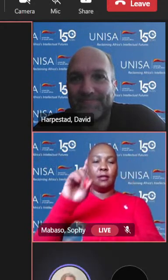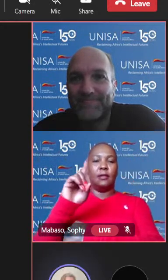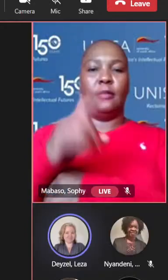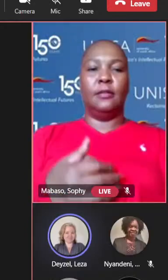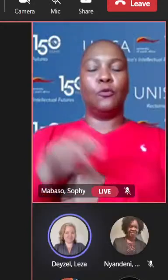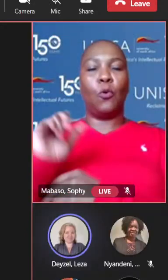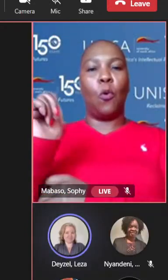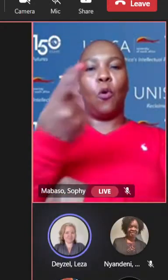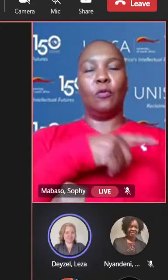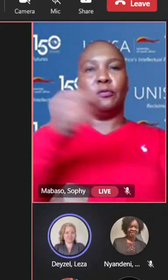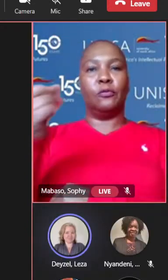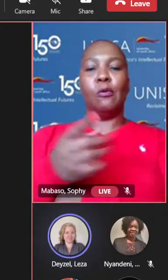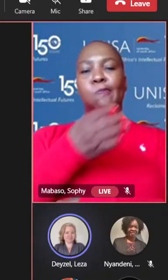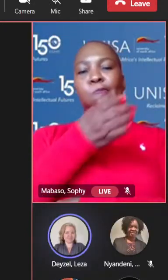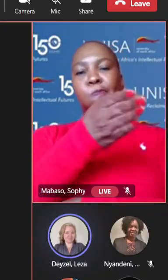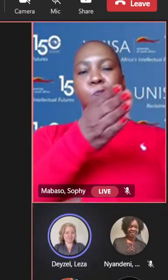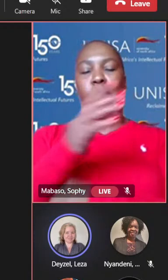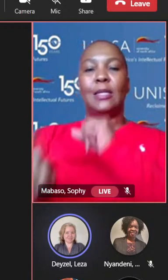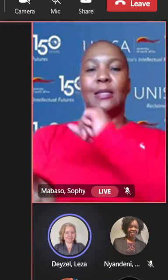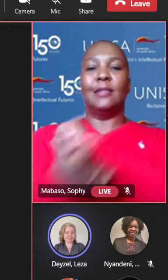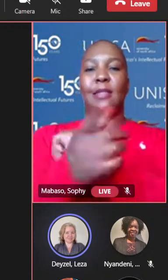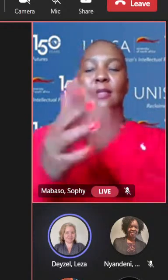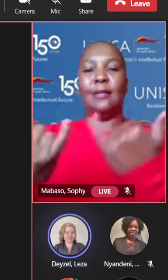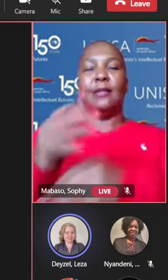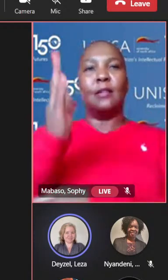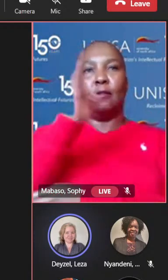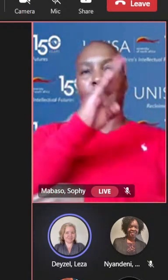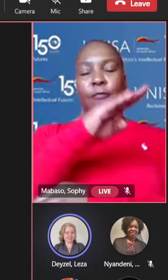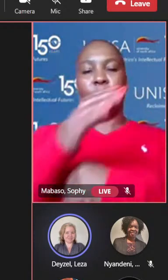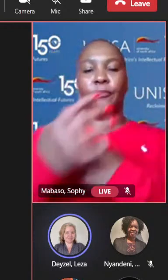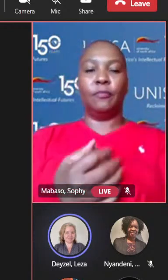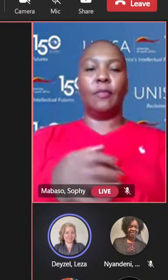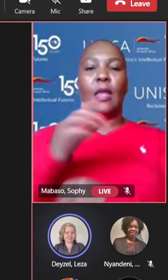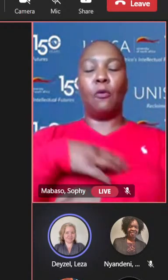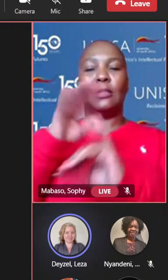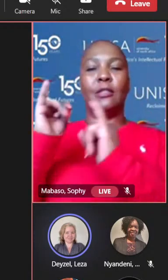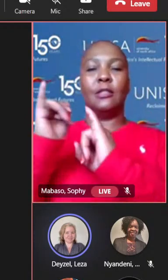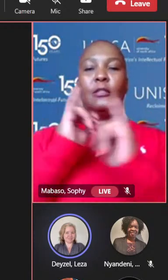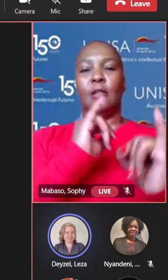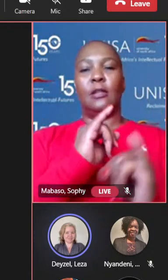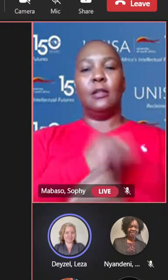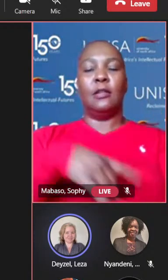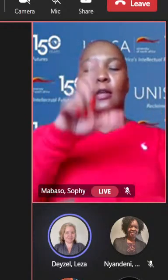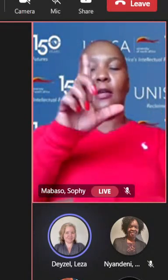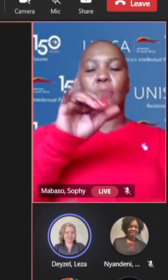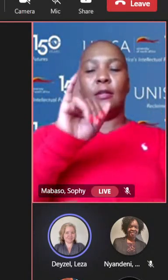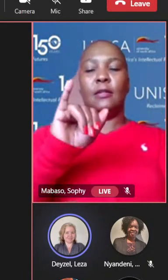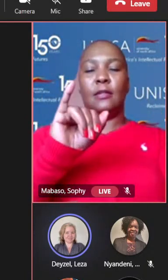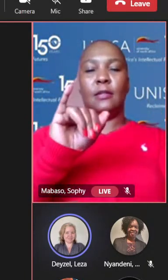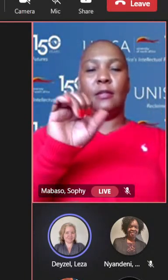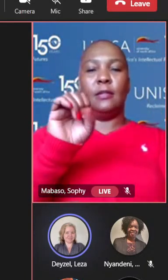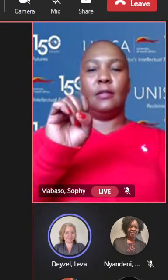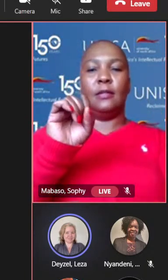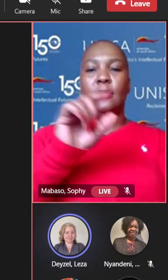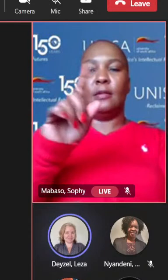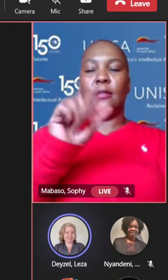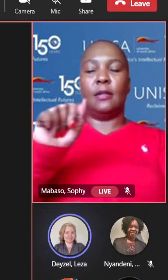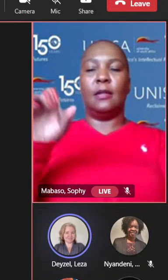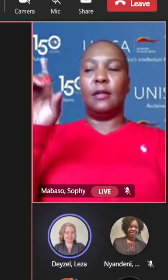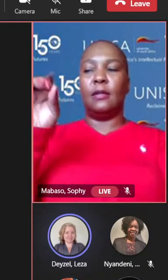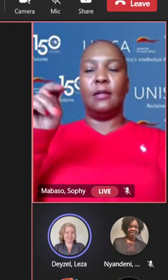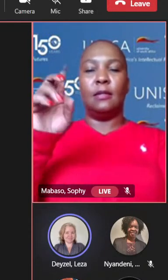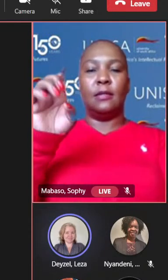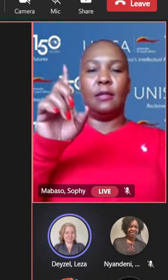you who are attending the session this afternoon. As I was introduced, my name is Lisa Dazel, and with me I've got my colleague,